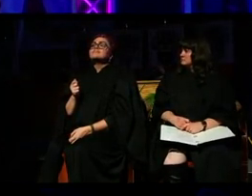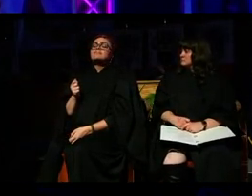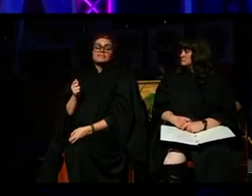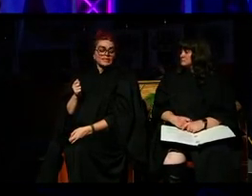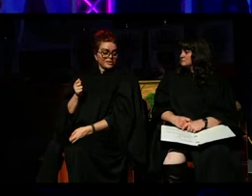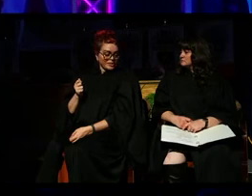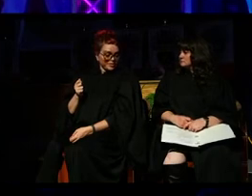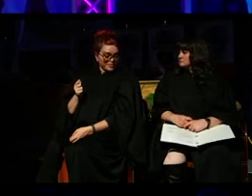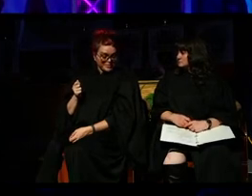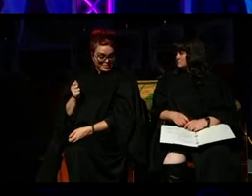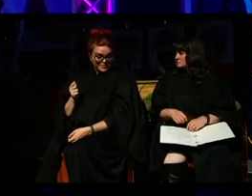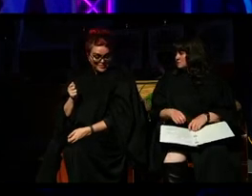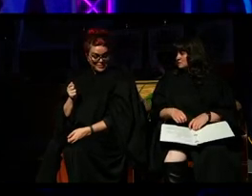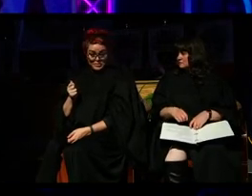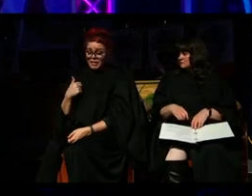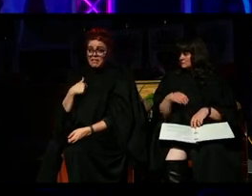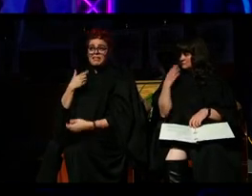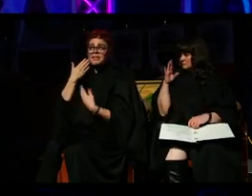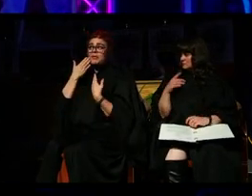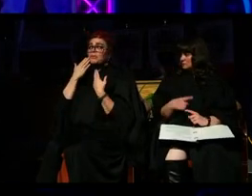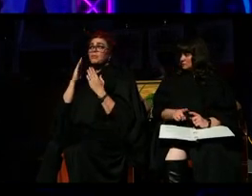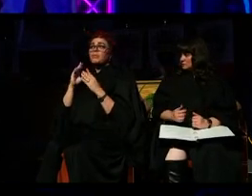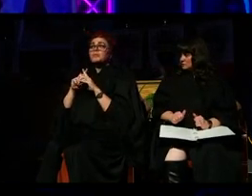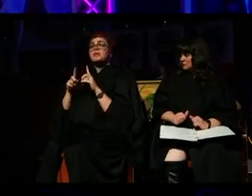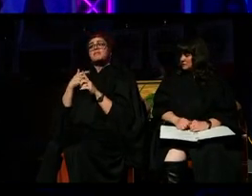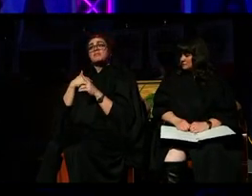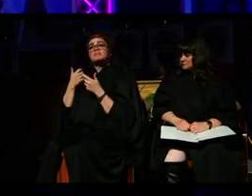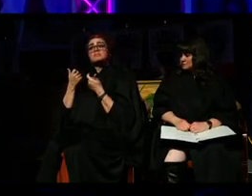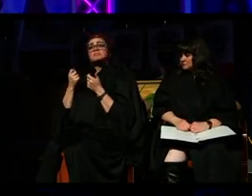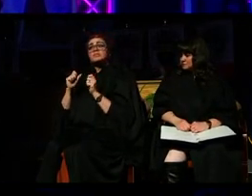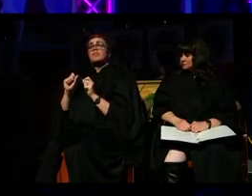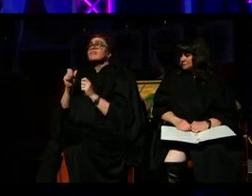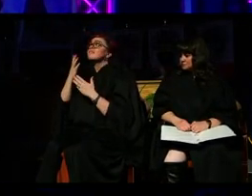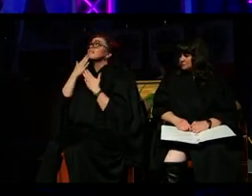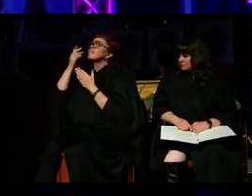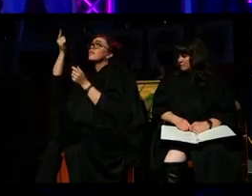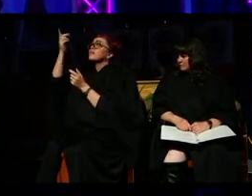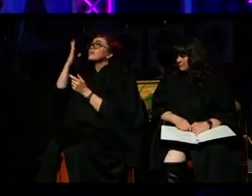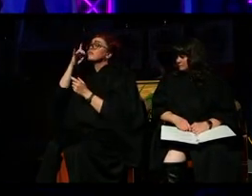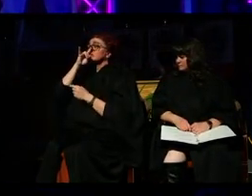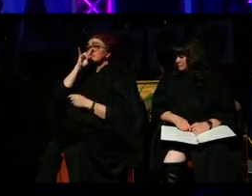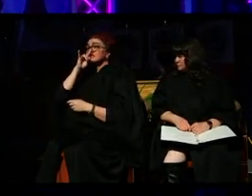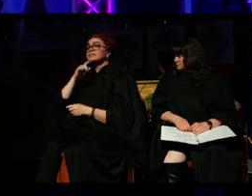really don't know, but I try. Thank God for kids.